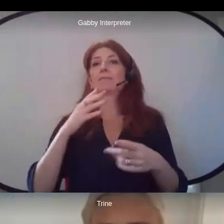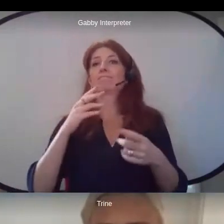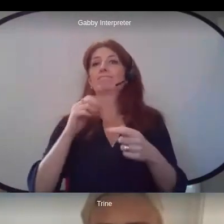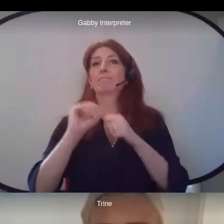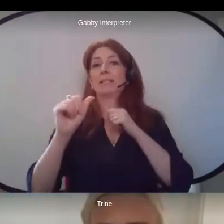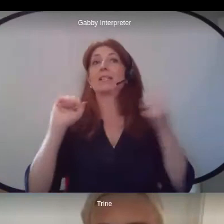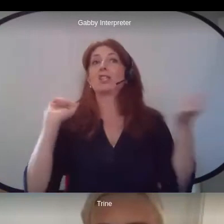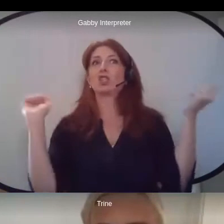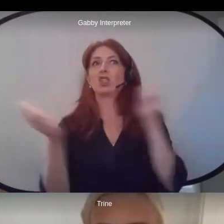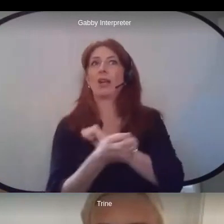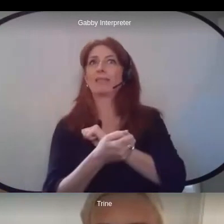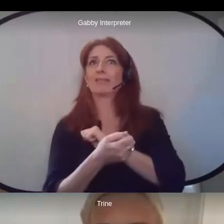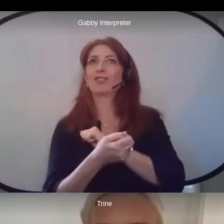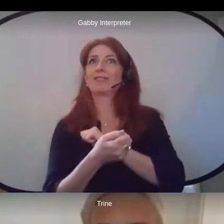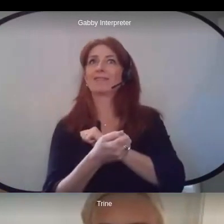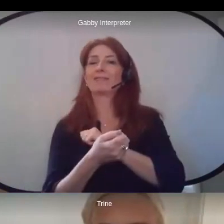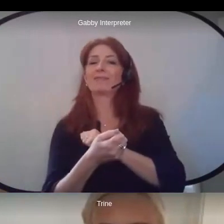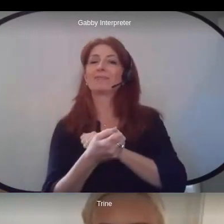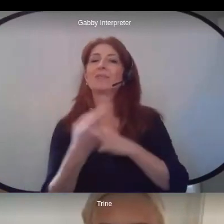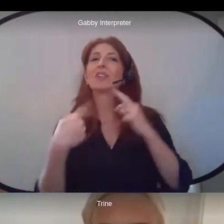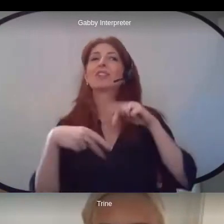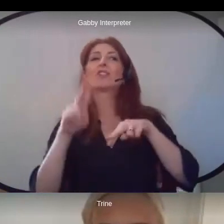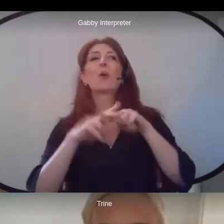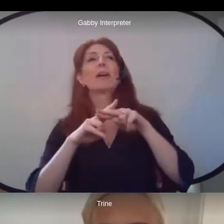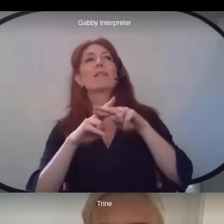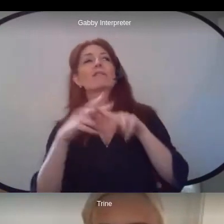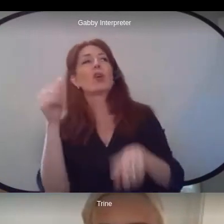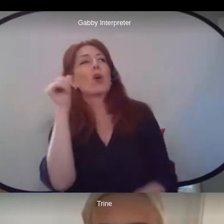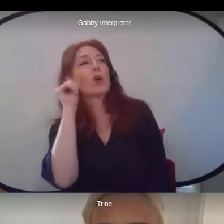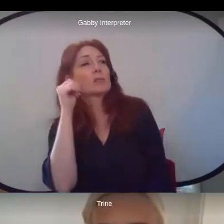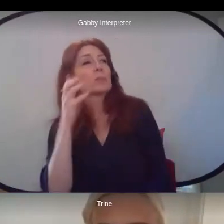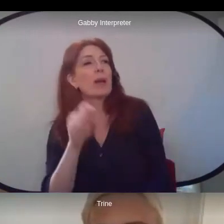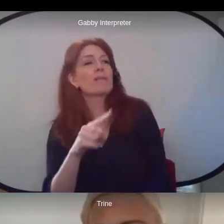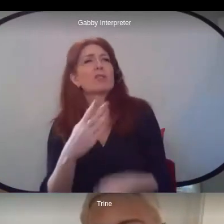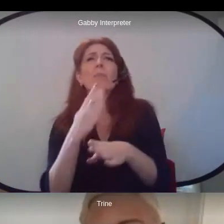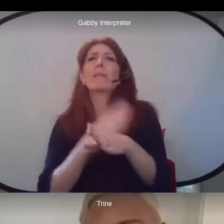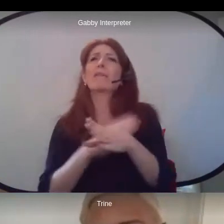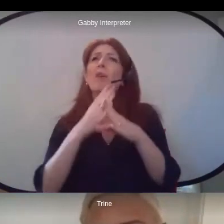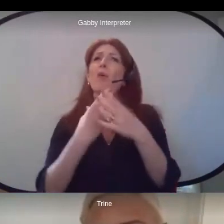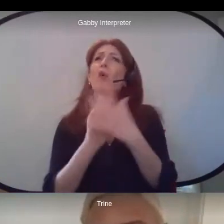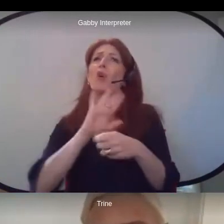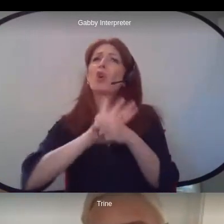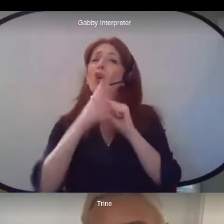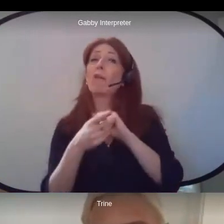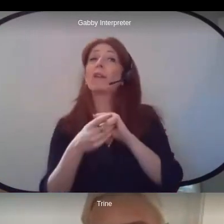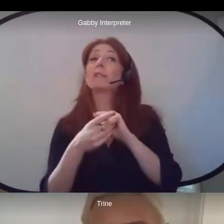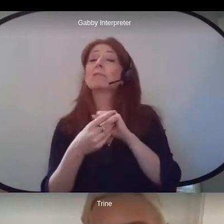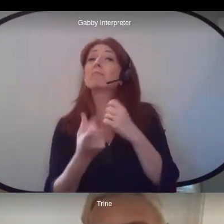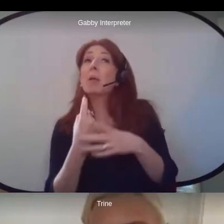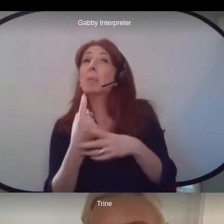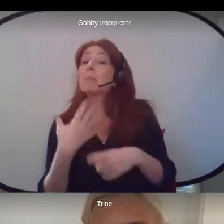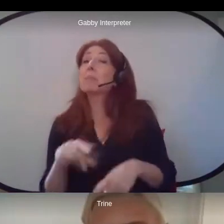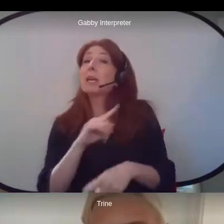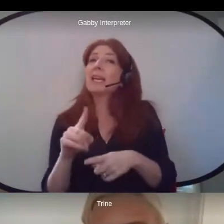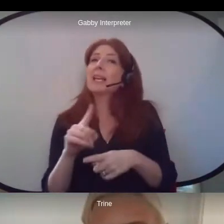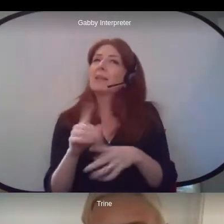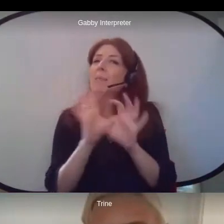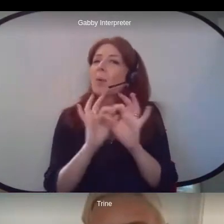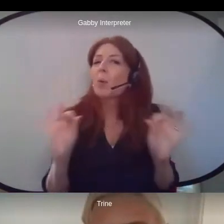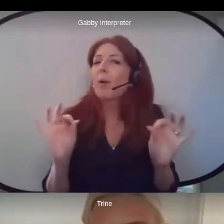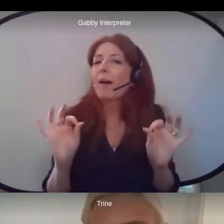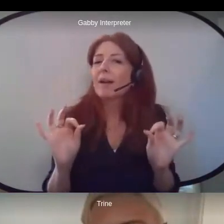this tipping edge where there is this acknowledgement, where before COVID, it was kind of happening in the background. And at times we even saw it as a